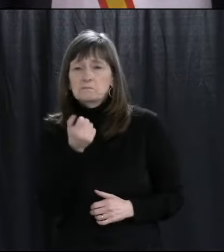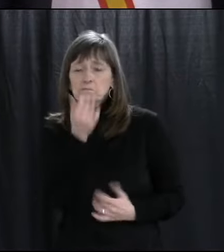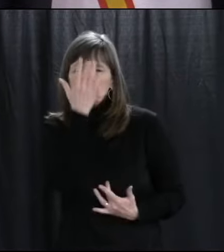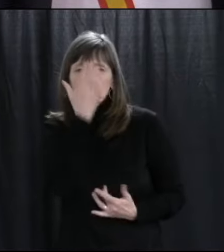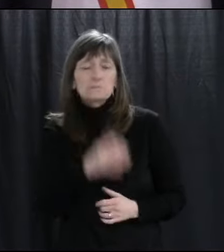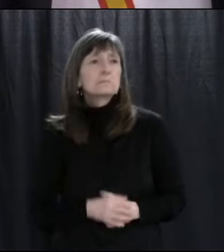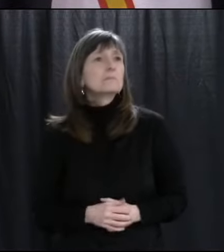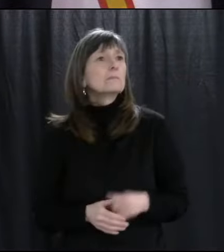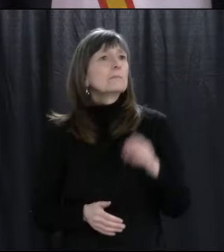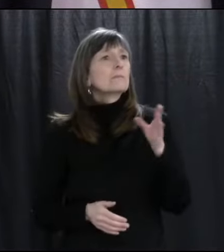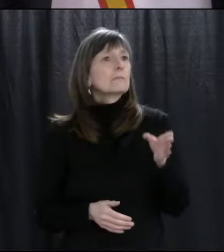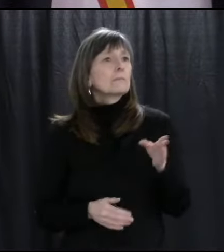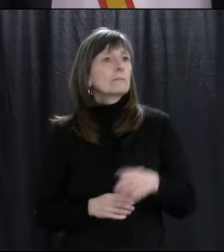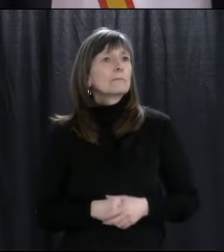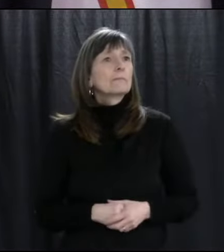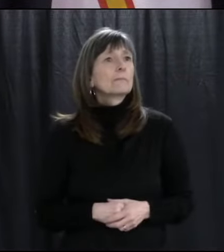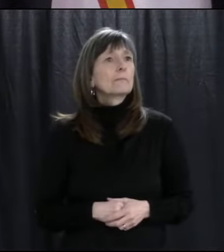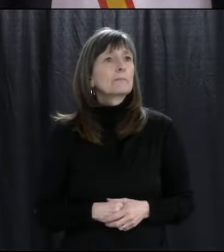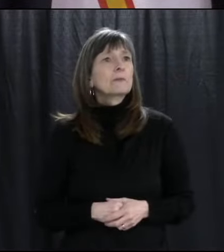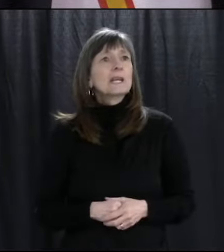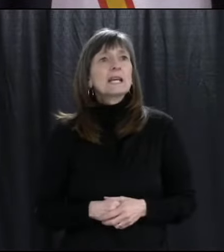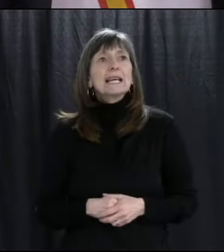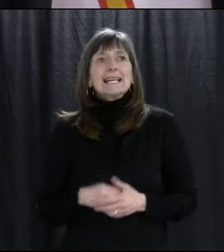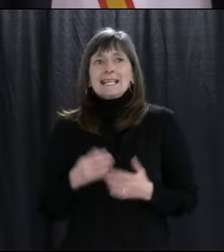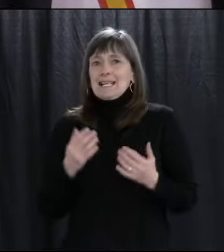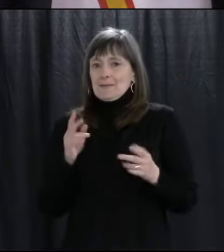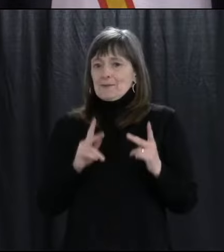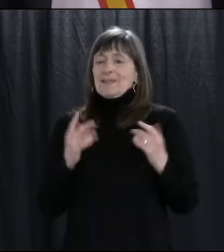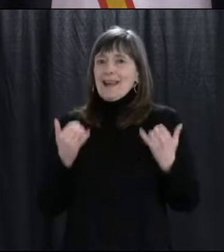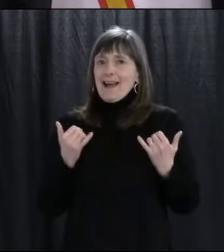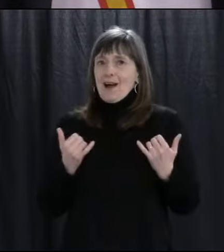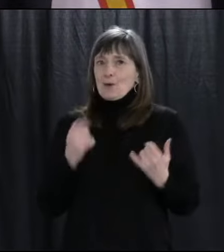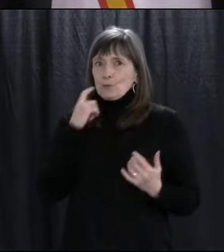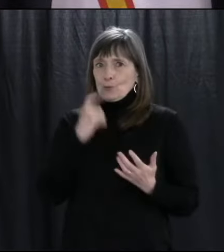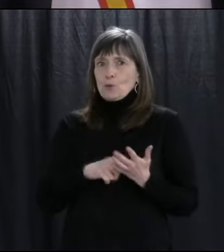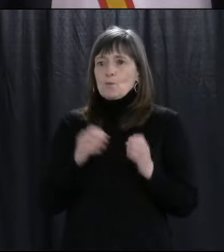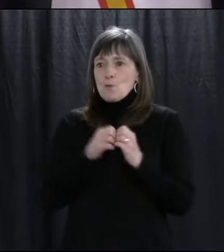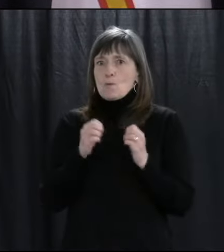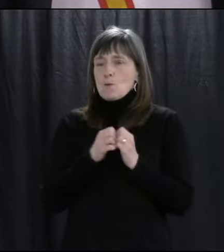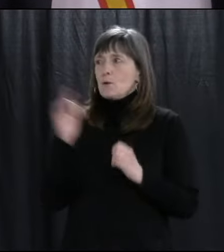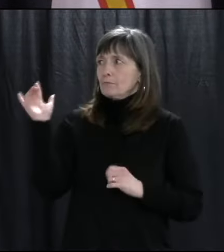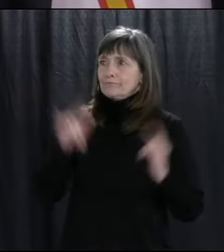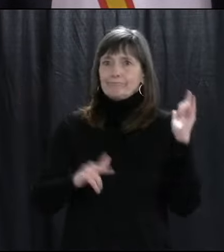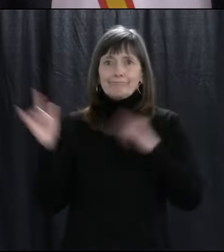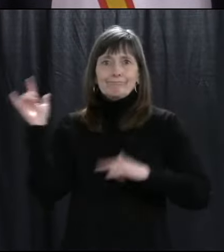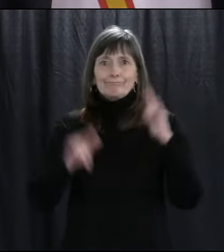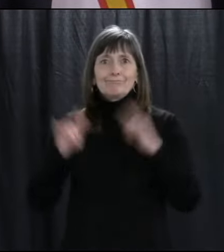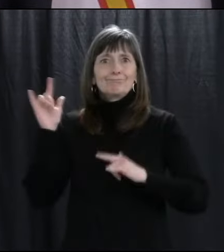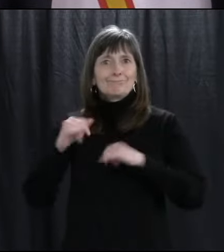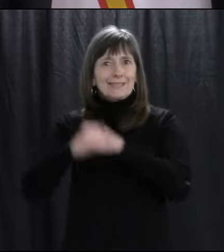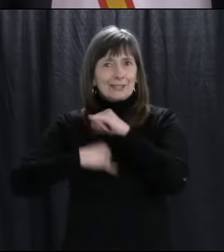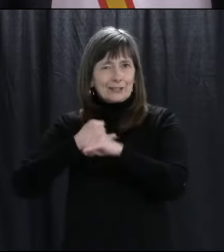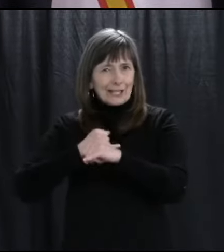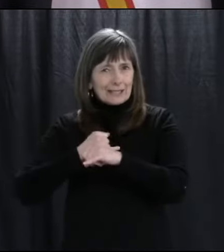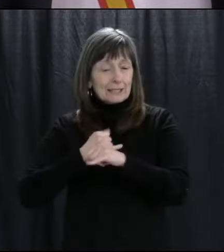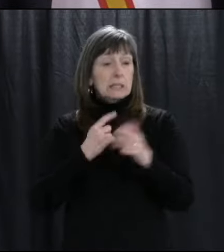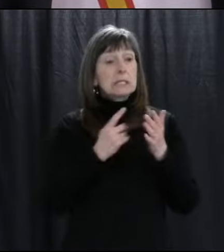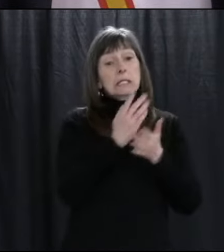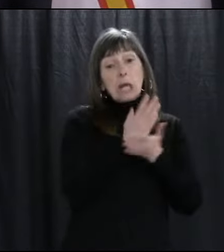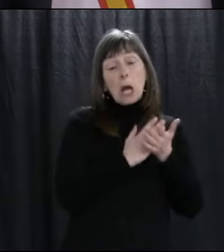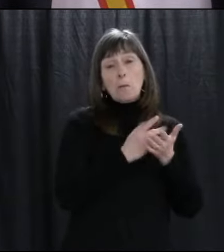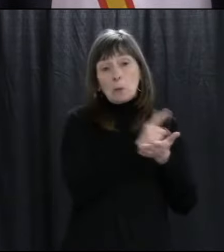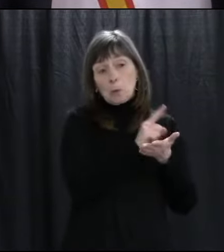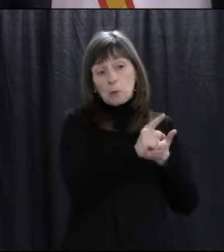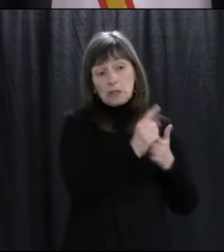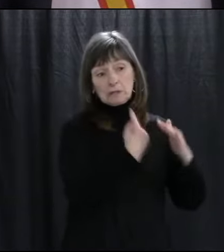There are a lot of people who are either just coming back from travel now, they're making their way back, or some who may have been back for a week, they're starting to feel a little bit stir